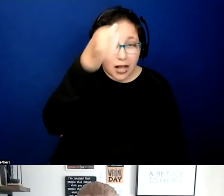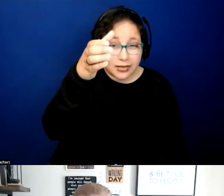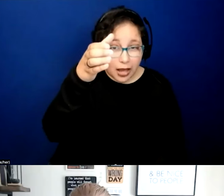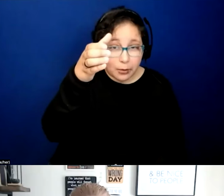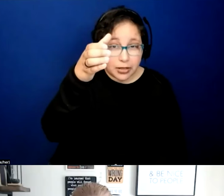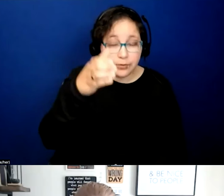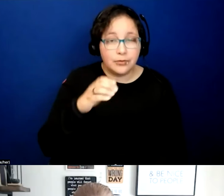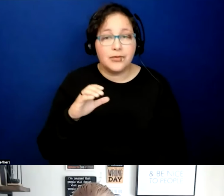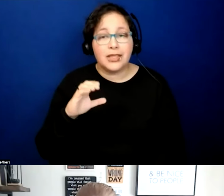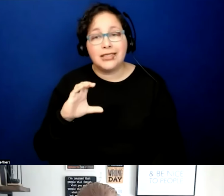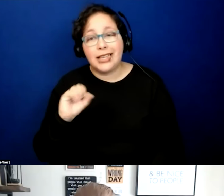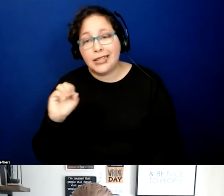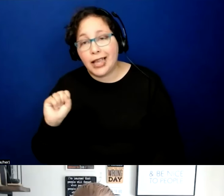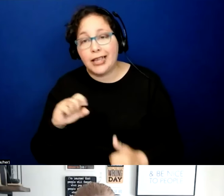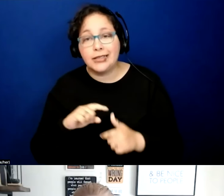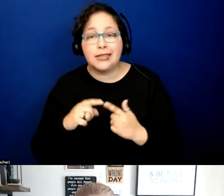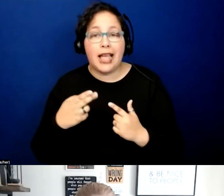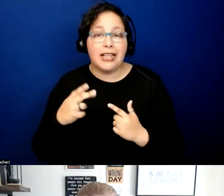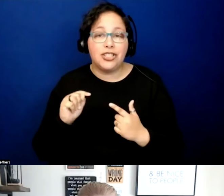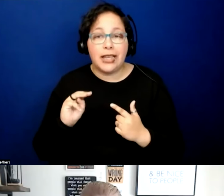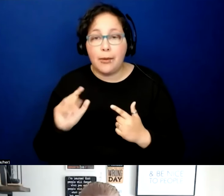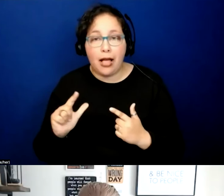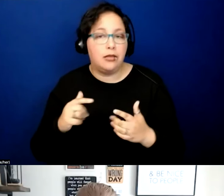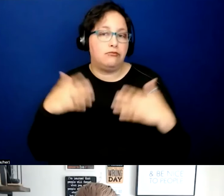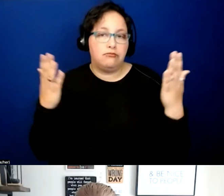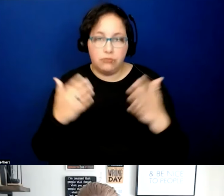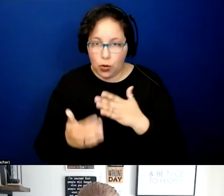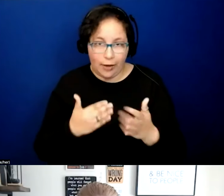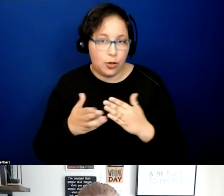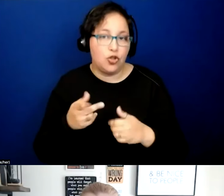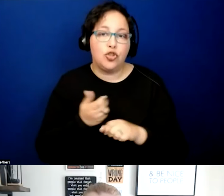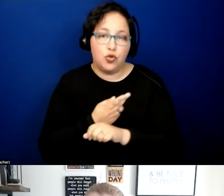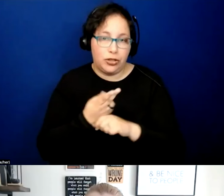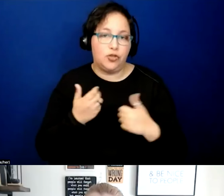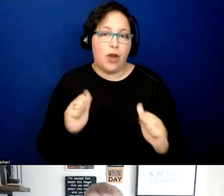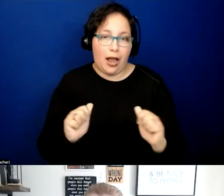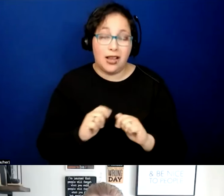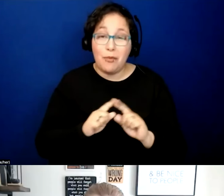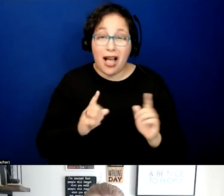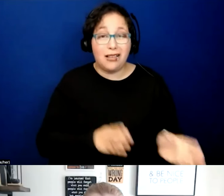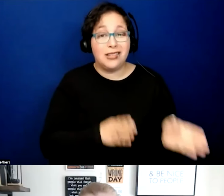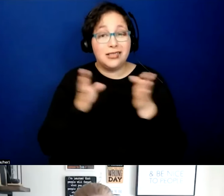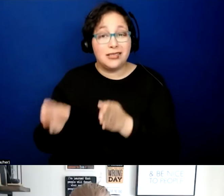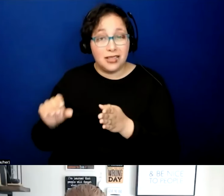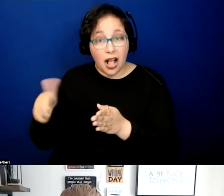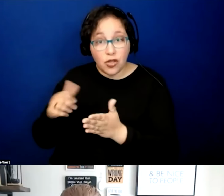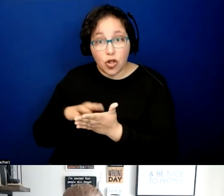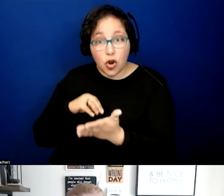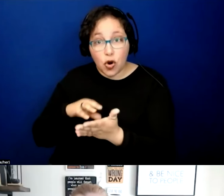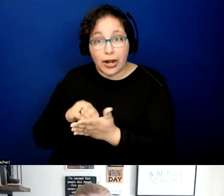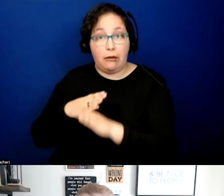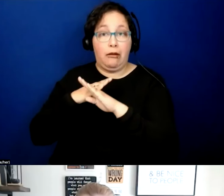a CSS or HTML or whatever it is that you're trying to learn. It's a whole other learning